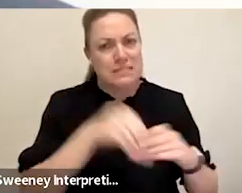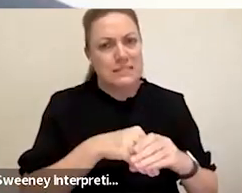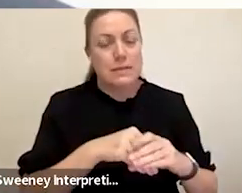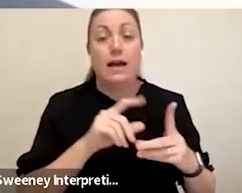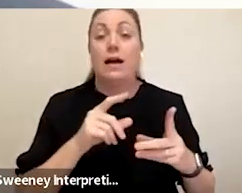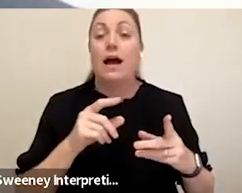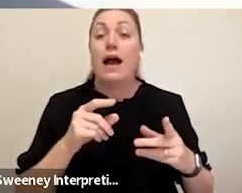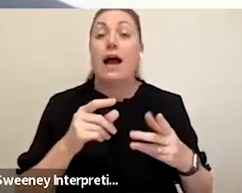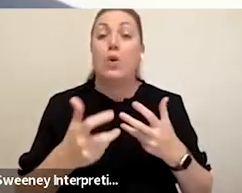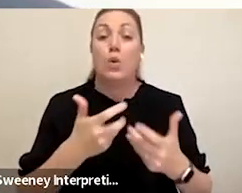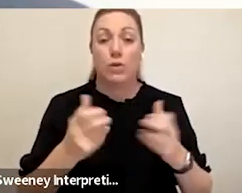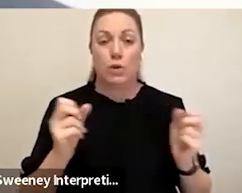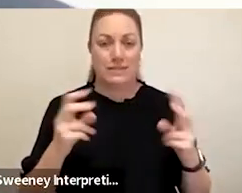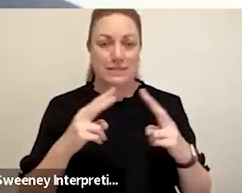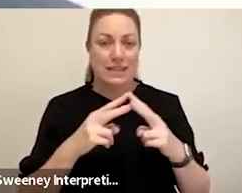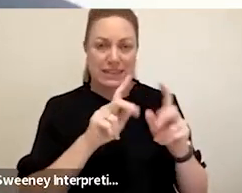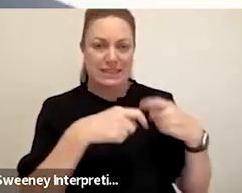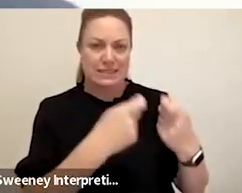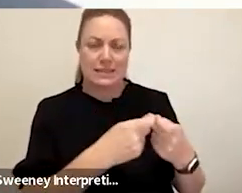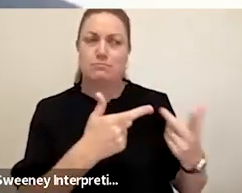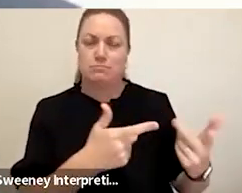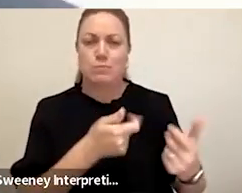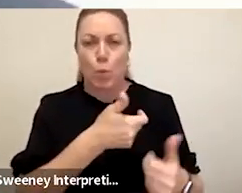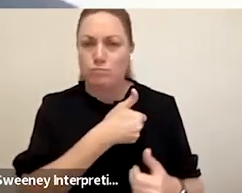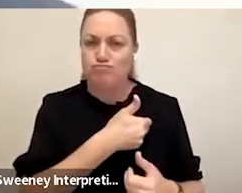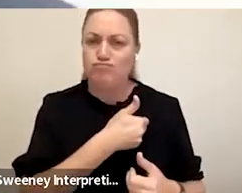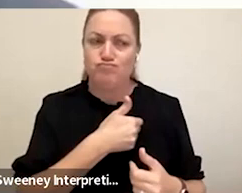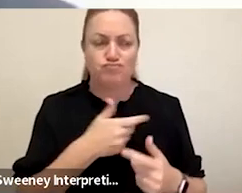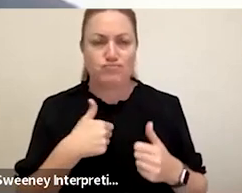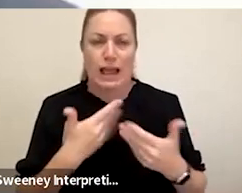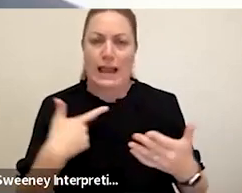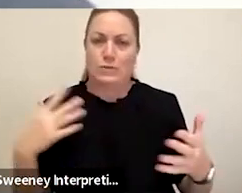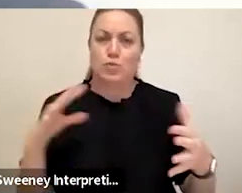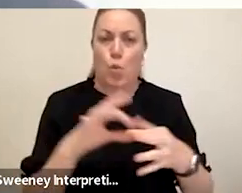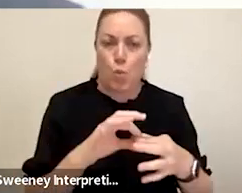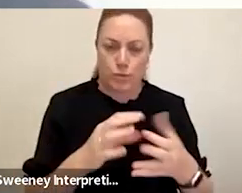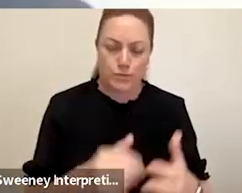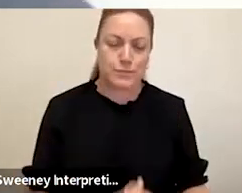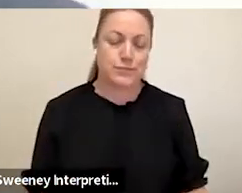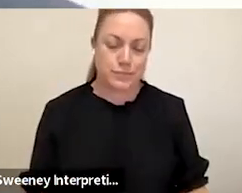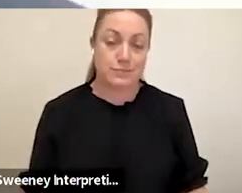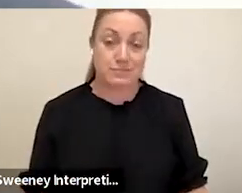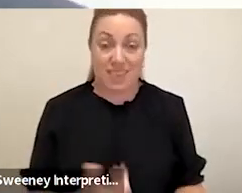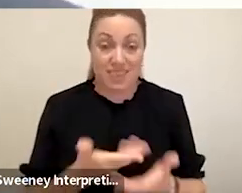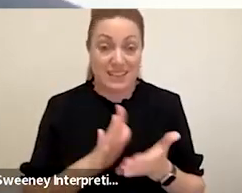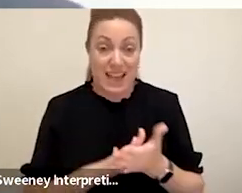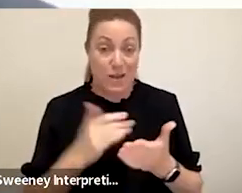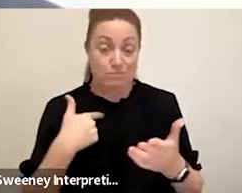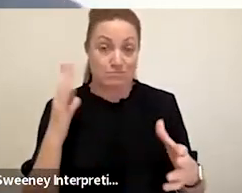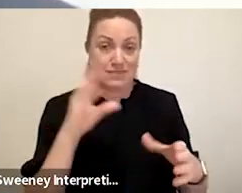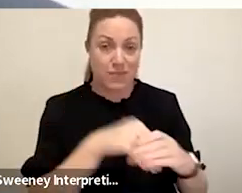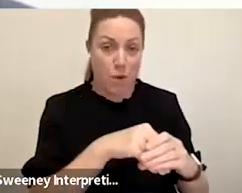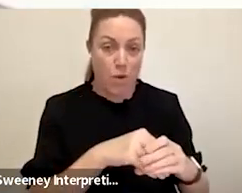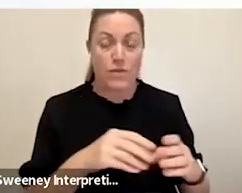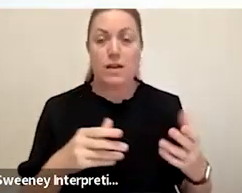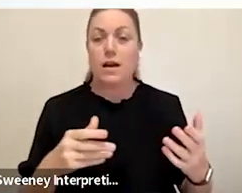University were very gracious in allowing us to come in at the 11th hour. So that's sort of how we got involved. And